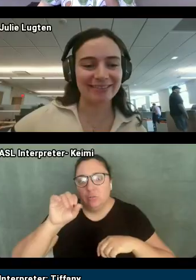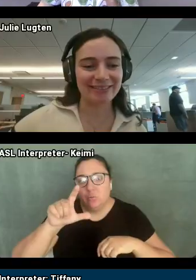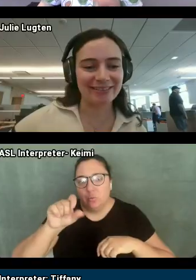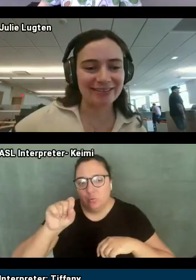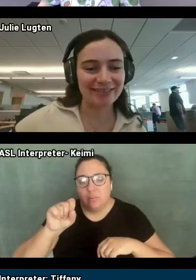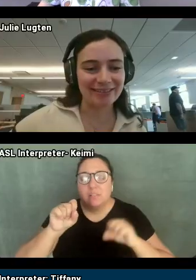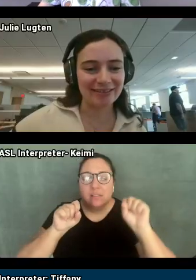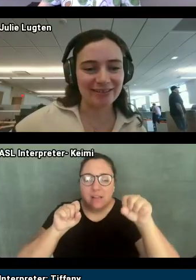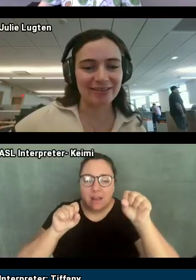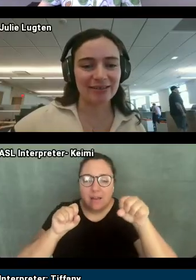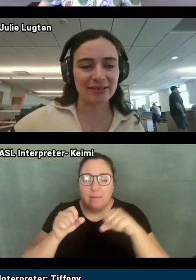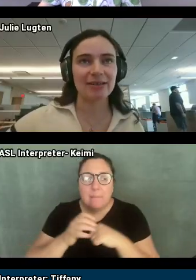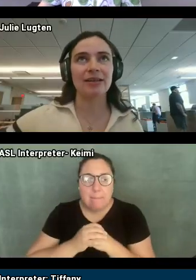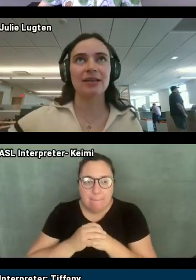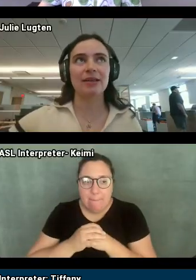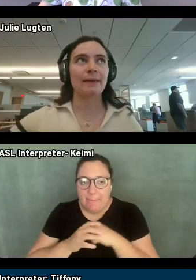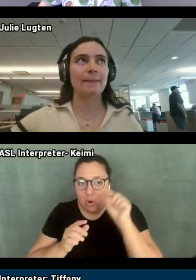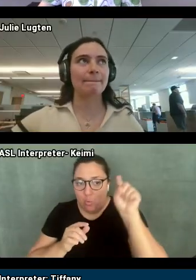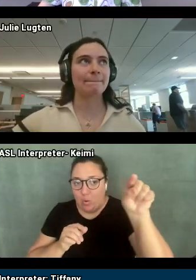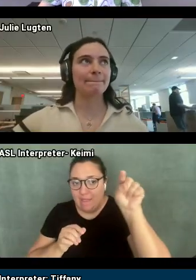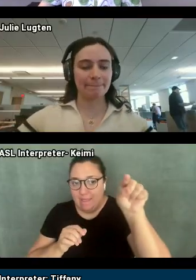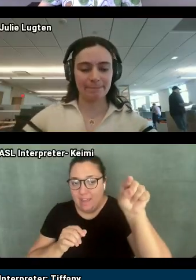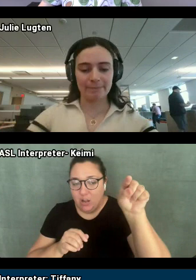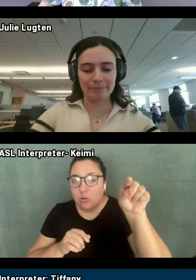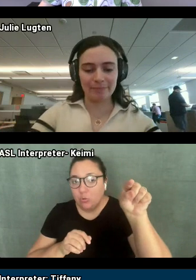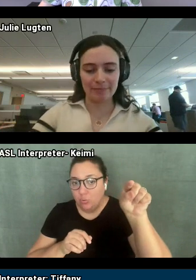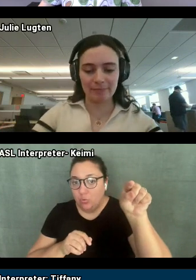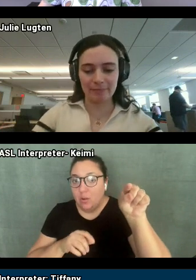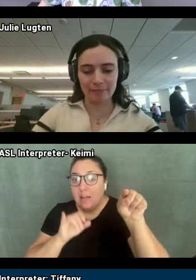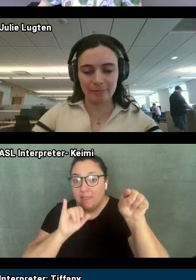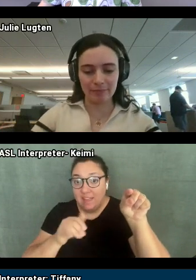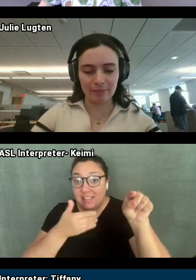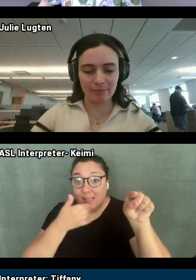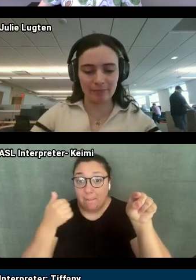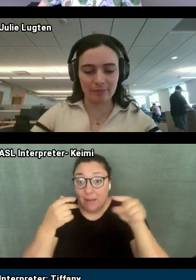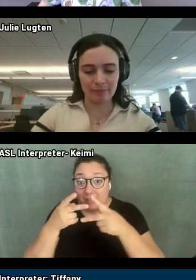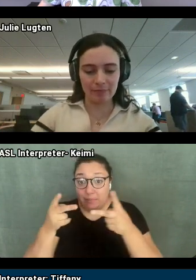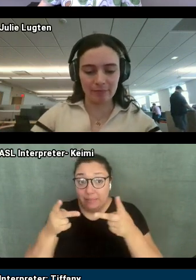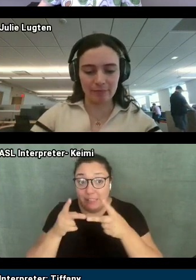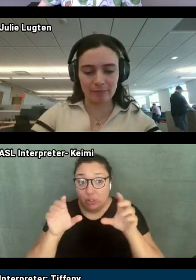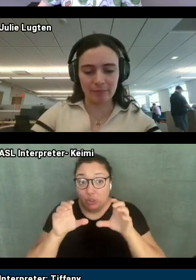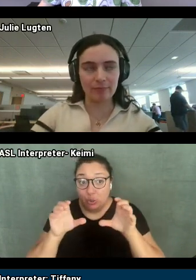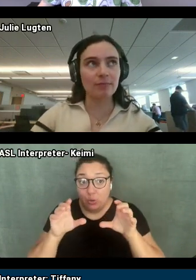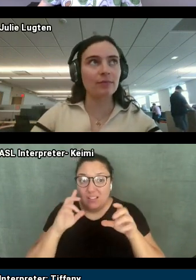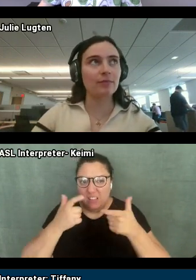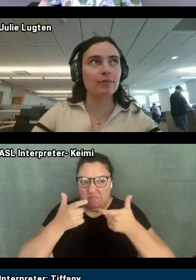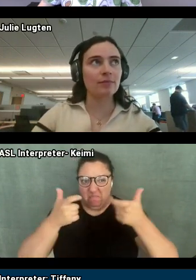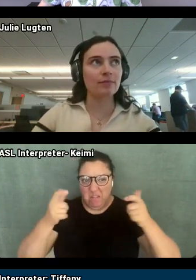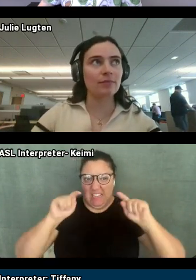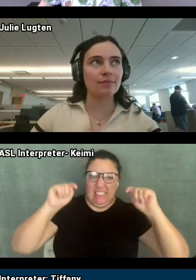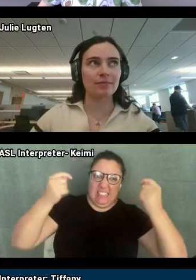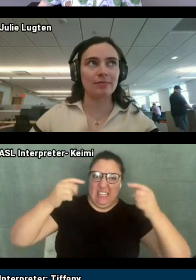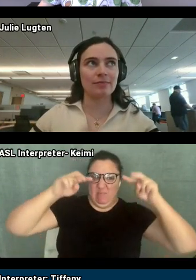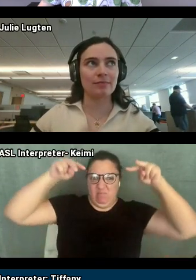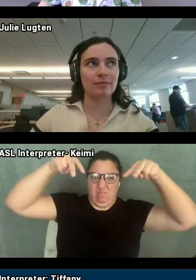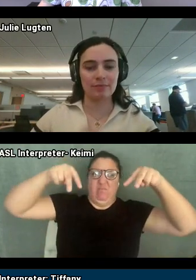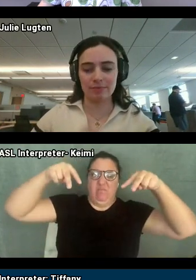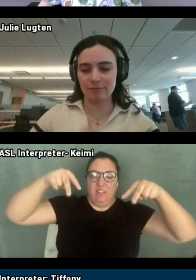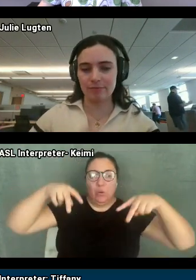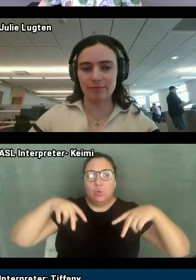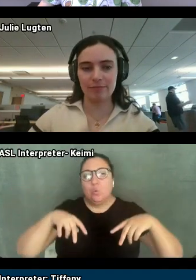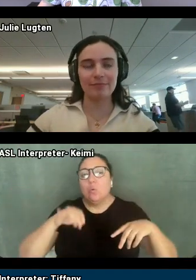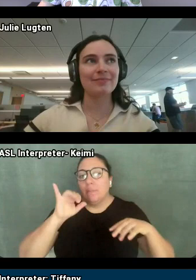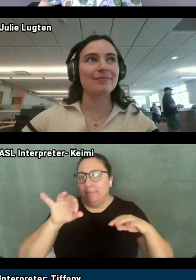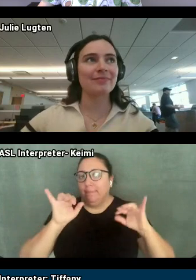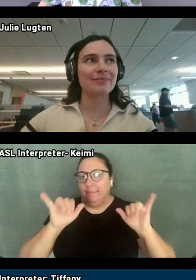go. Here, that is the best place to do it for sure, to see it in a big team view. That is absolutely a